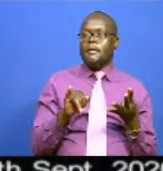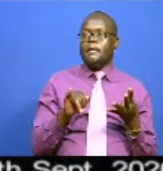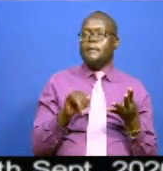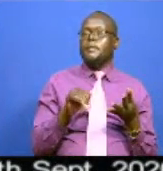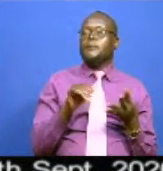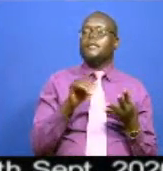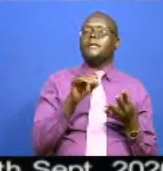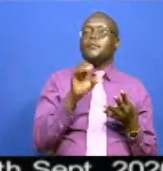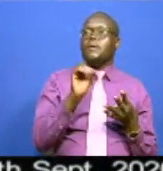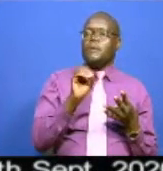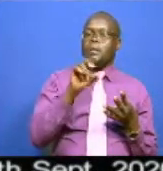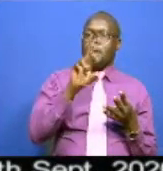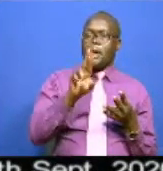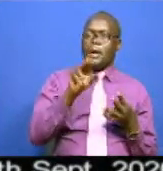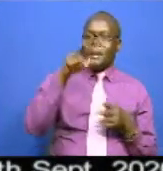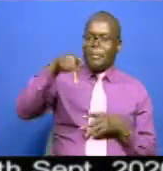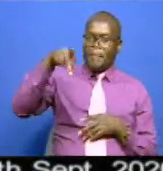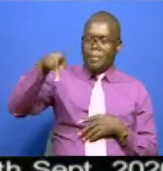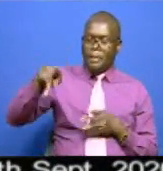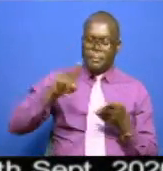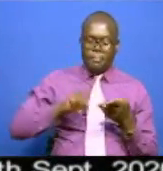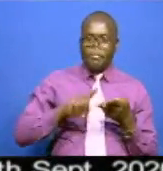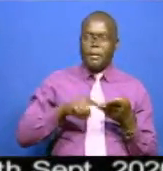ORPP, and HELP.